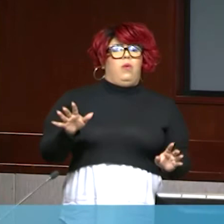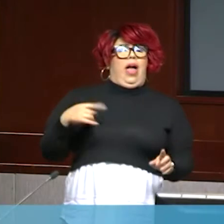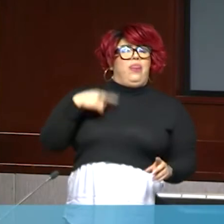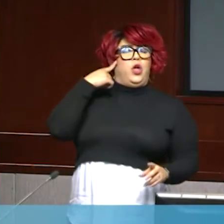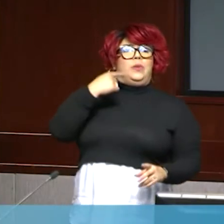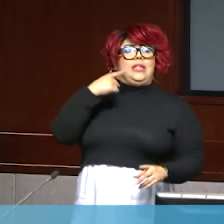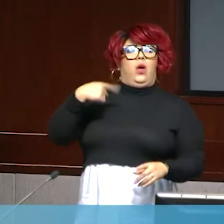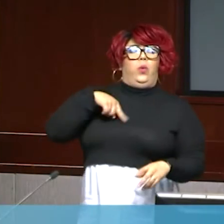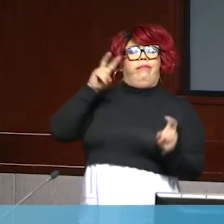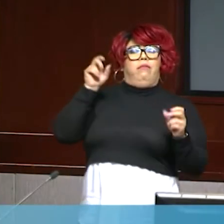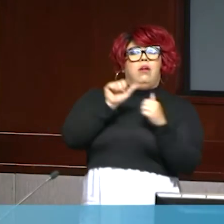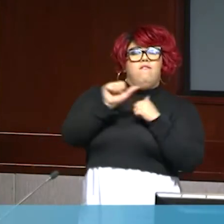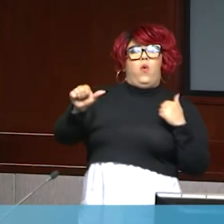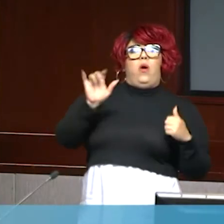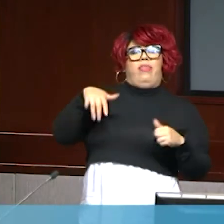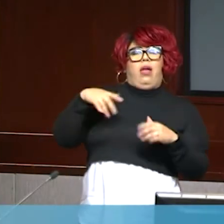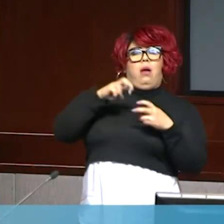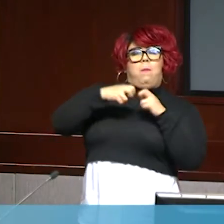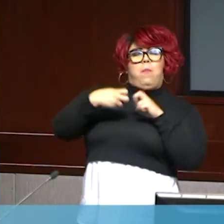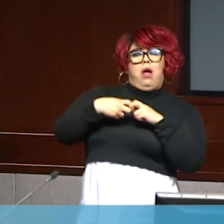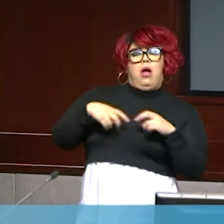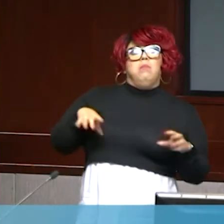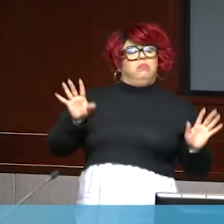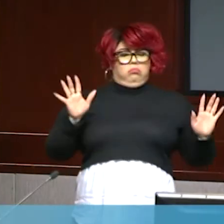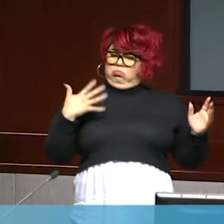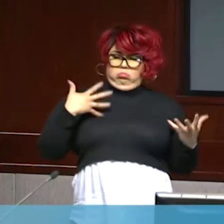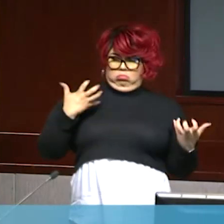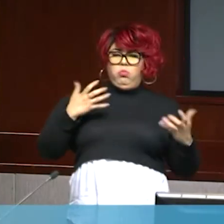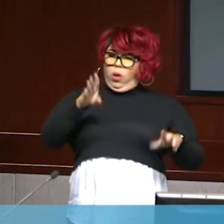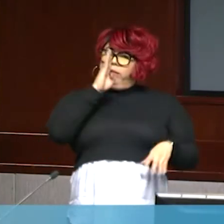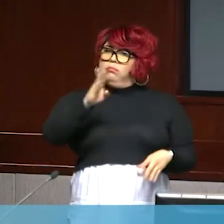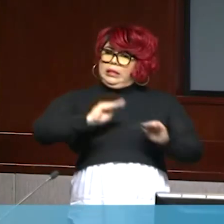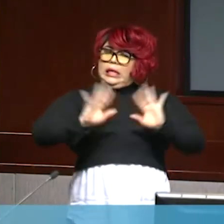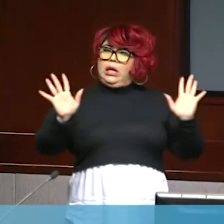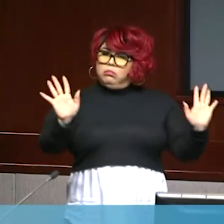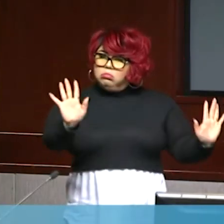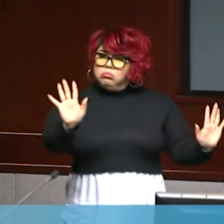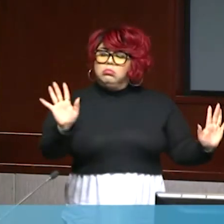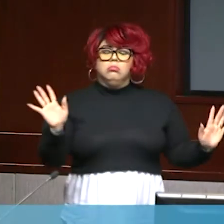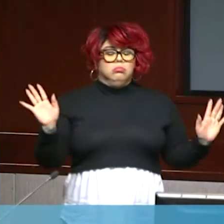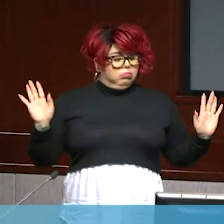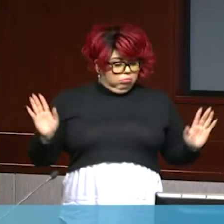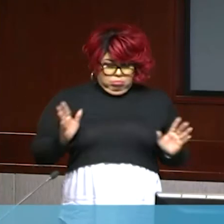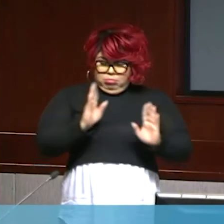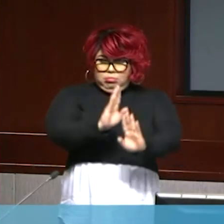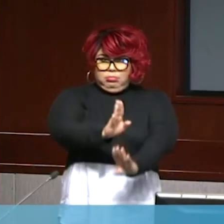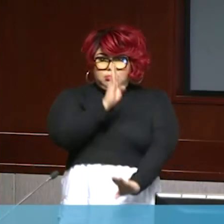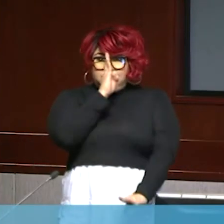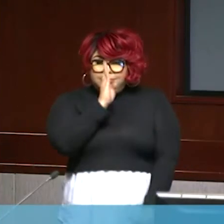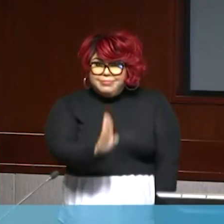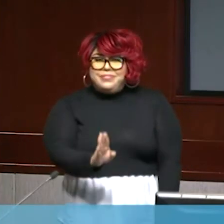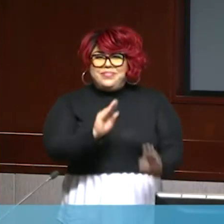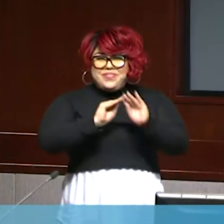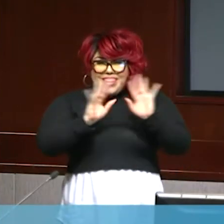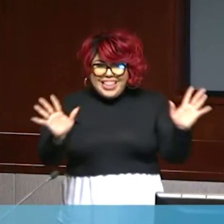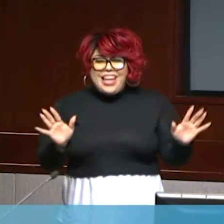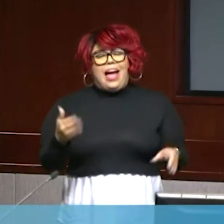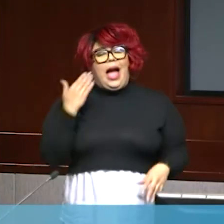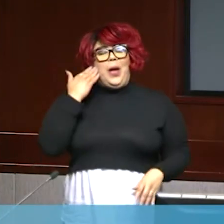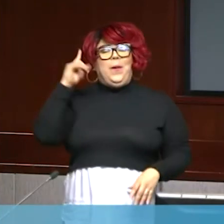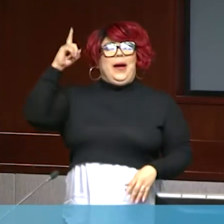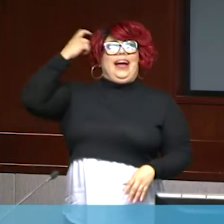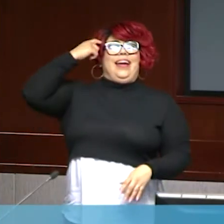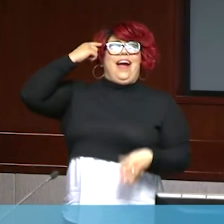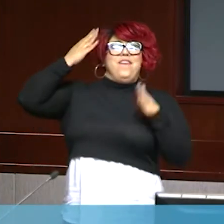we were dancing around the issue of enforcement. I just wanted to be clear. I'll just be really clear, which may be rare for a government